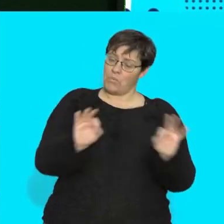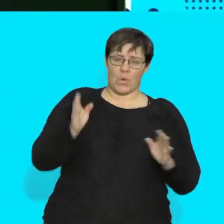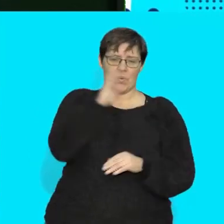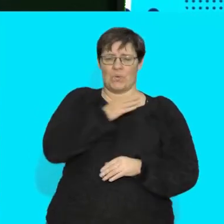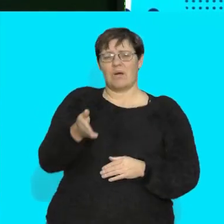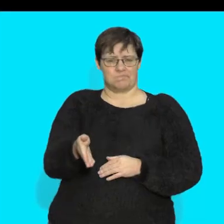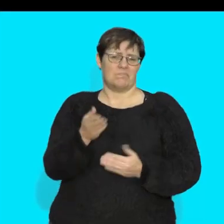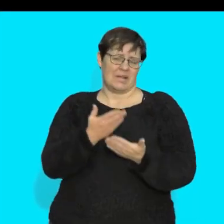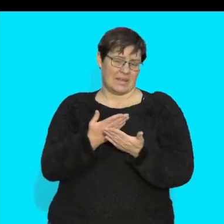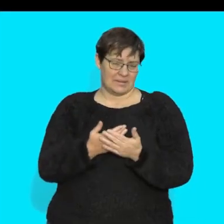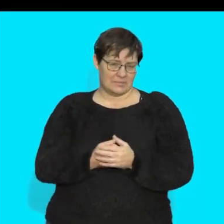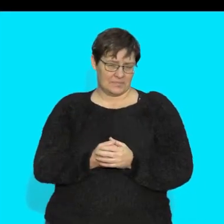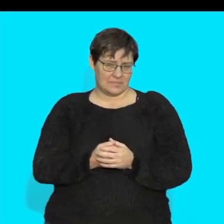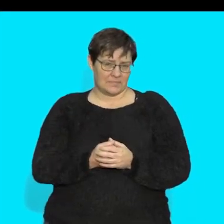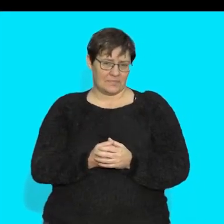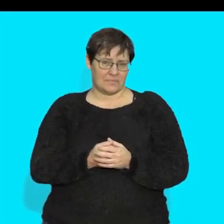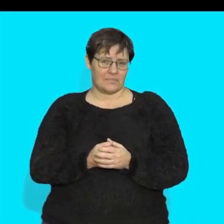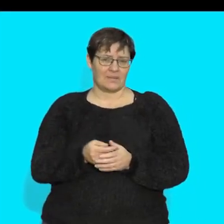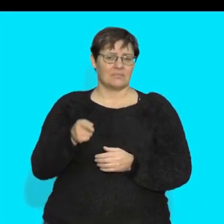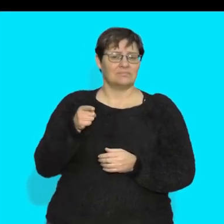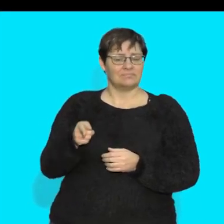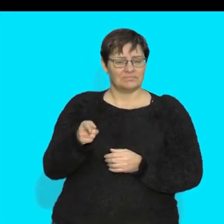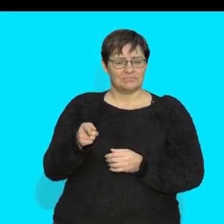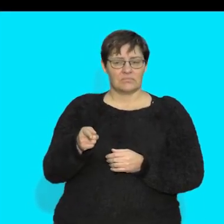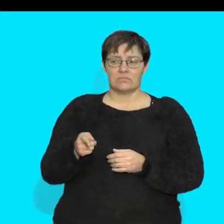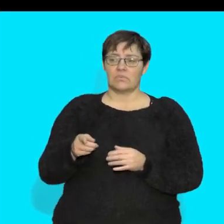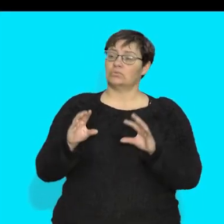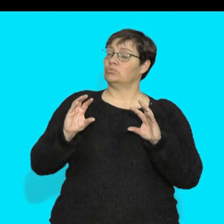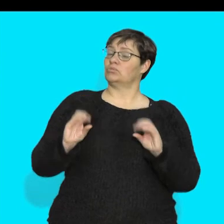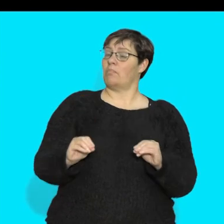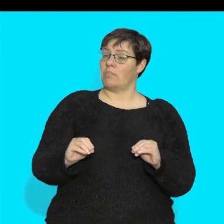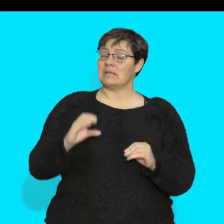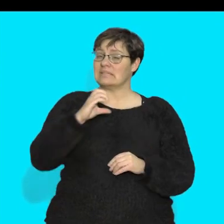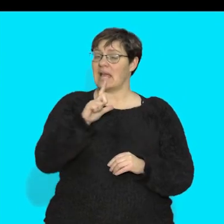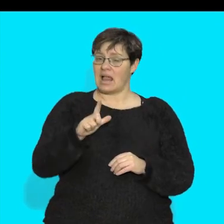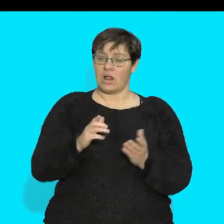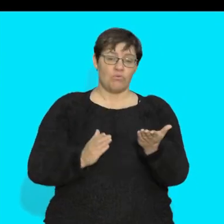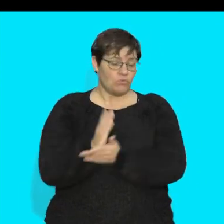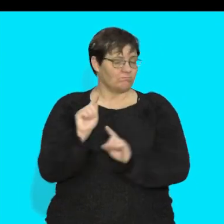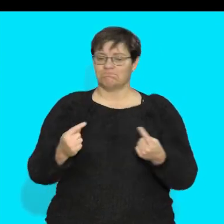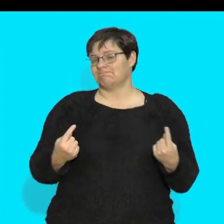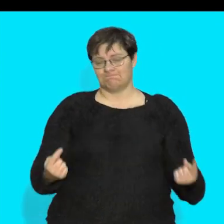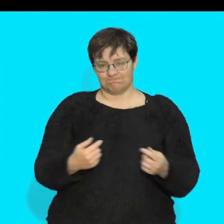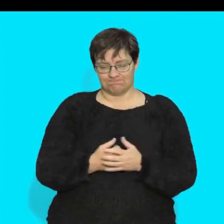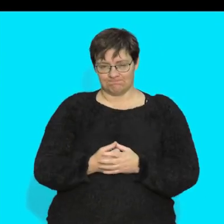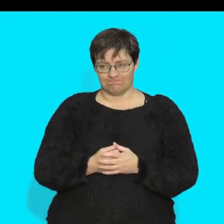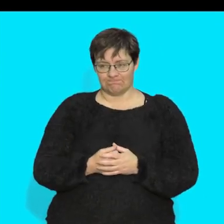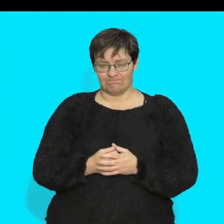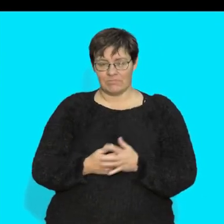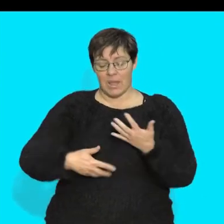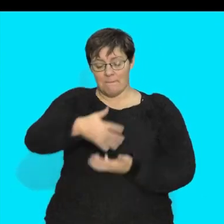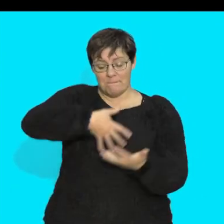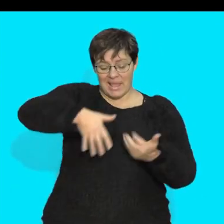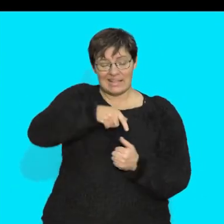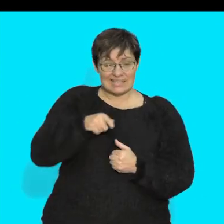was that this cell didn't stop chlorine from getting through. So in this mixture here,